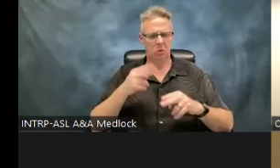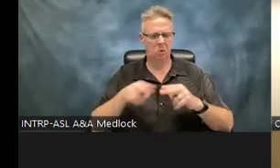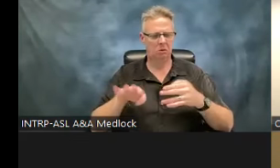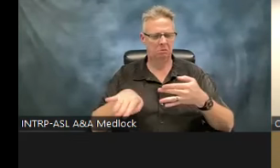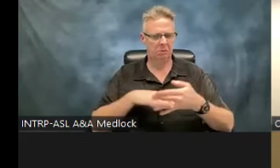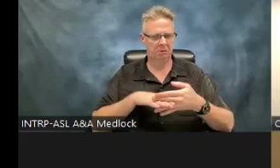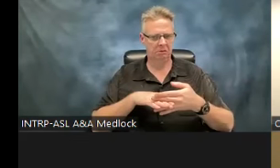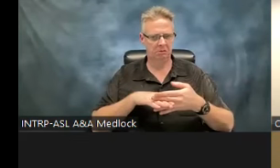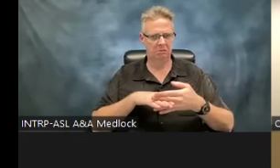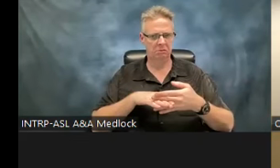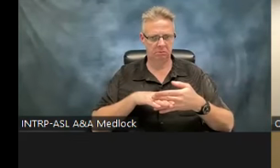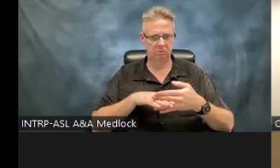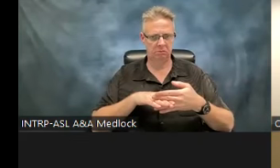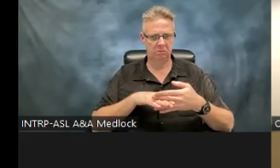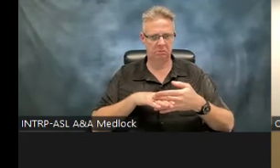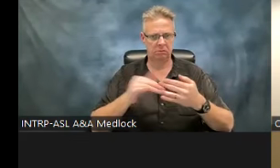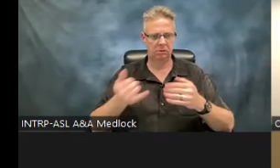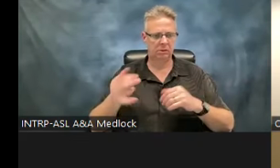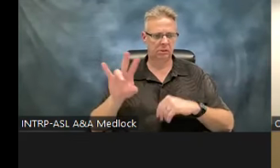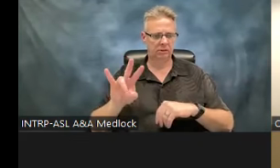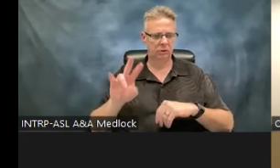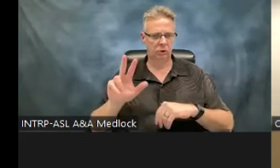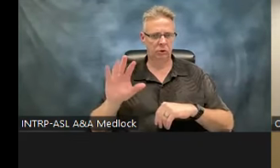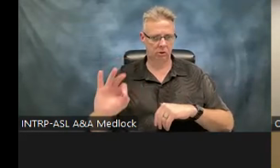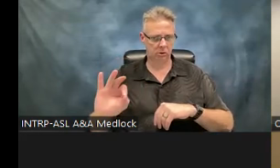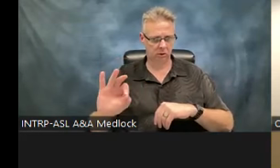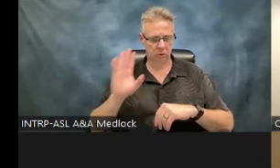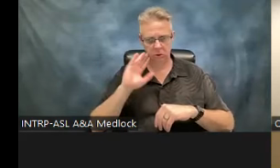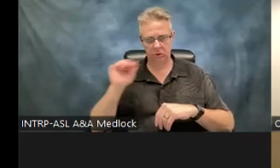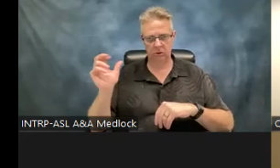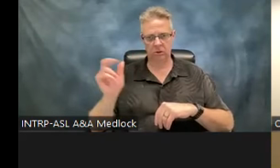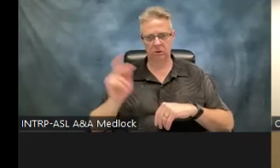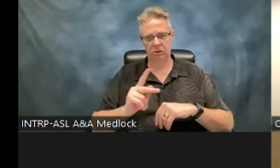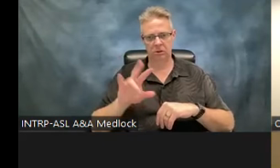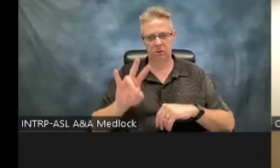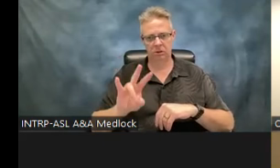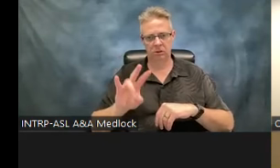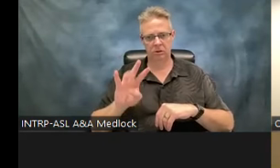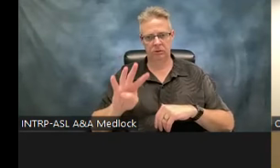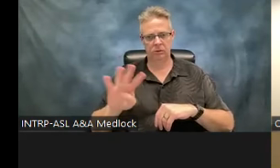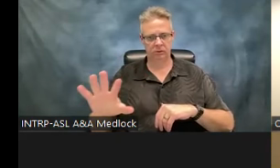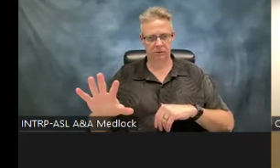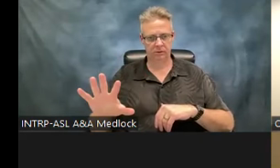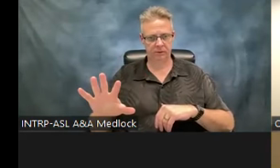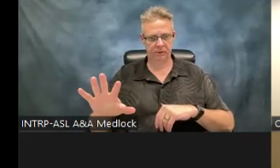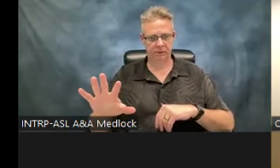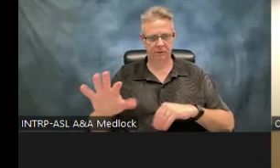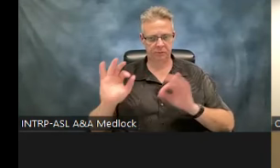break. It's 7:39 and we will come back at 7:45.